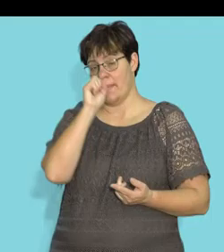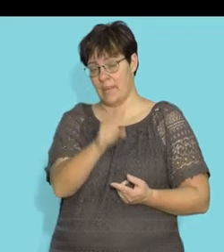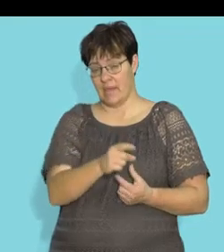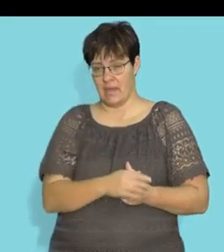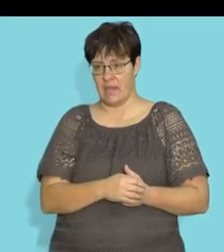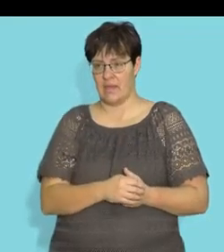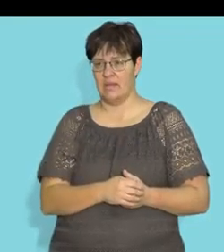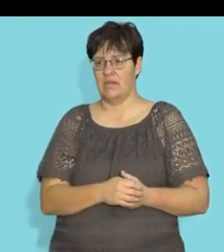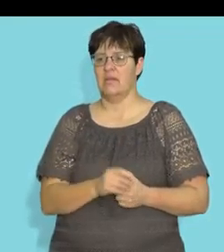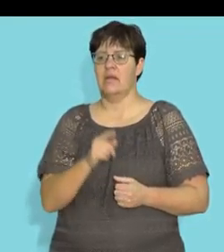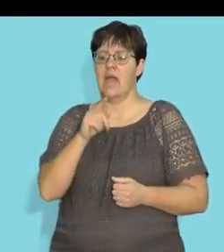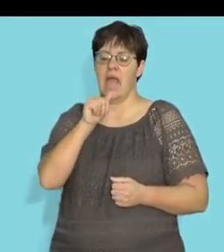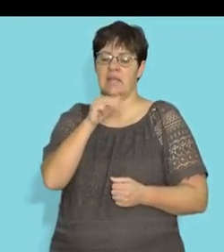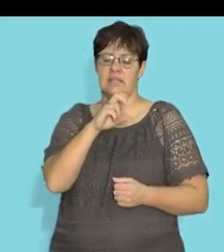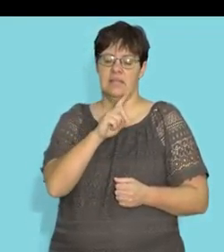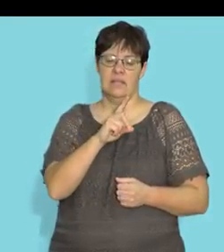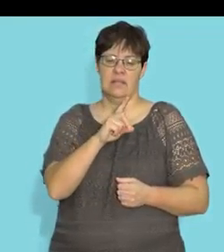that